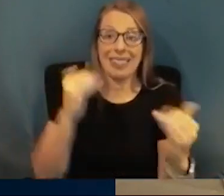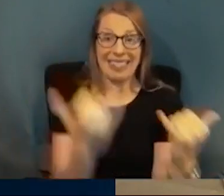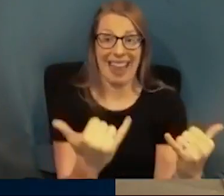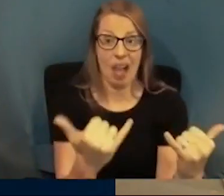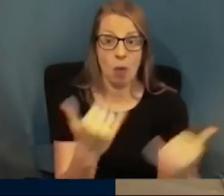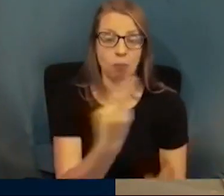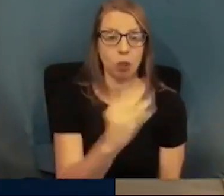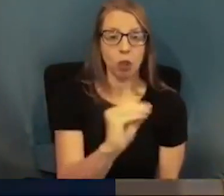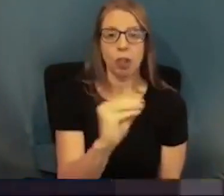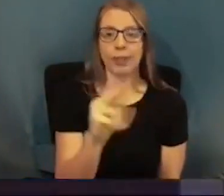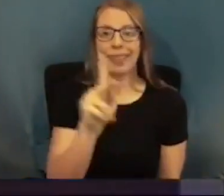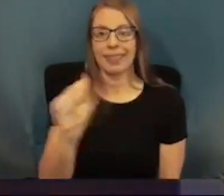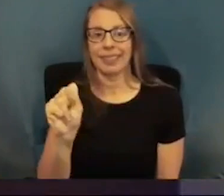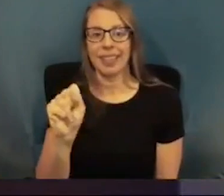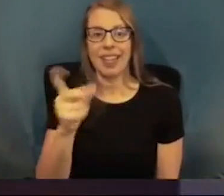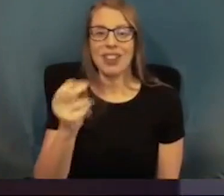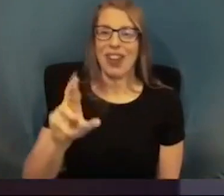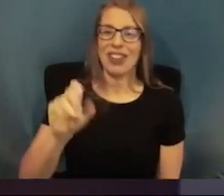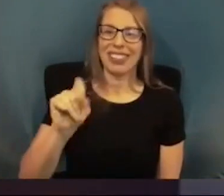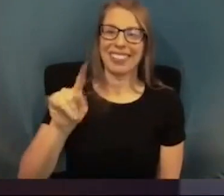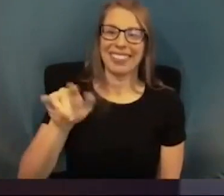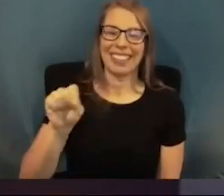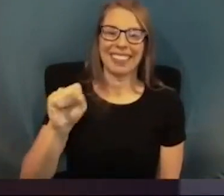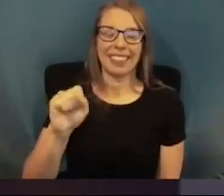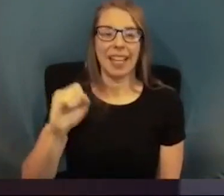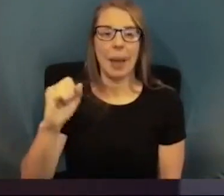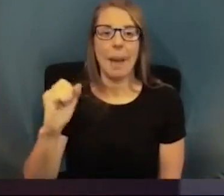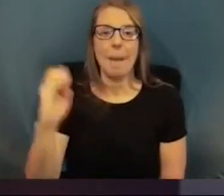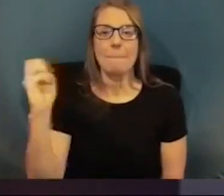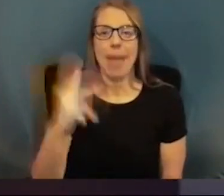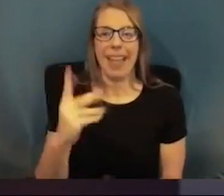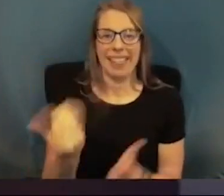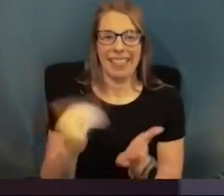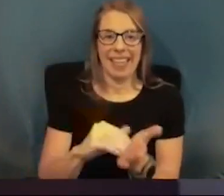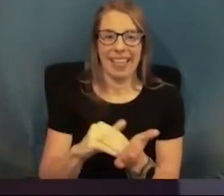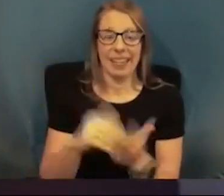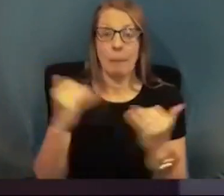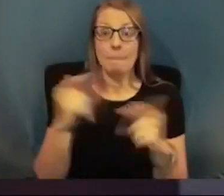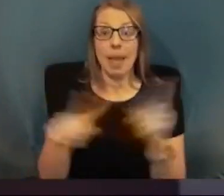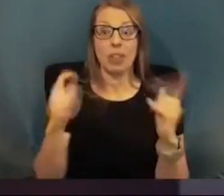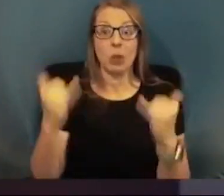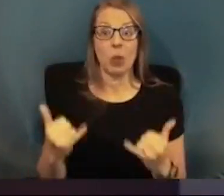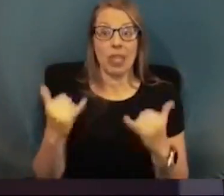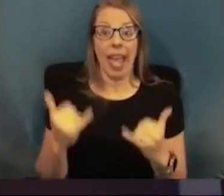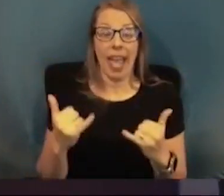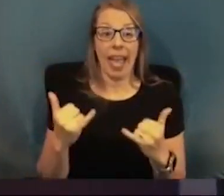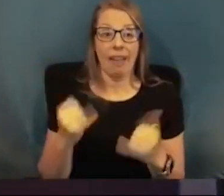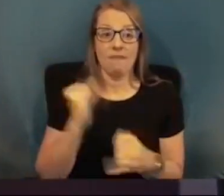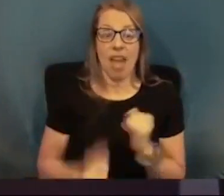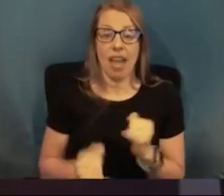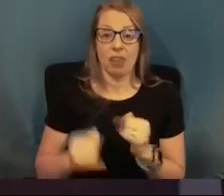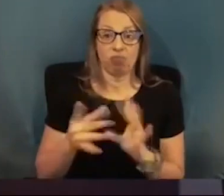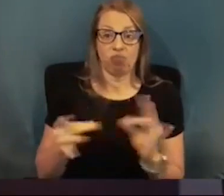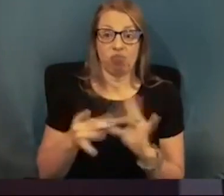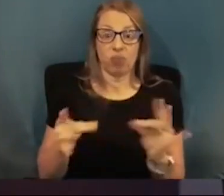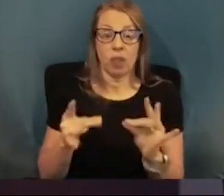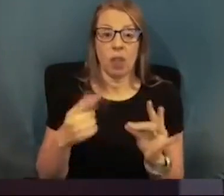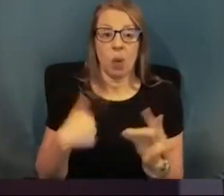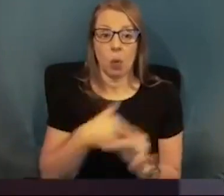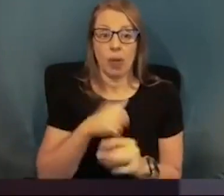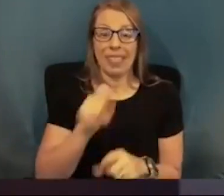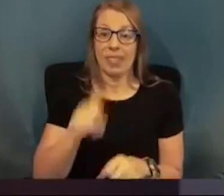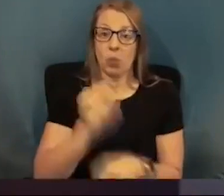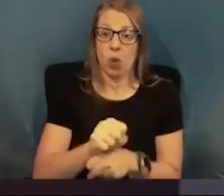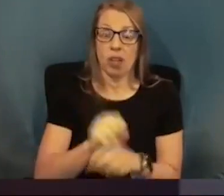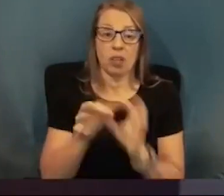Dr. Stites, he's back on Monday with us as well. But today, he gets the final word as he reminds all of us to work together to fight COVID-19